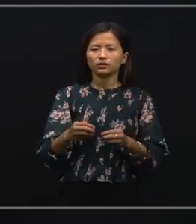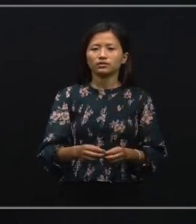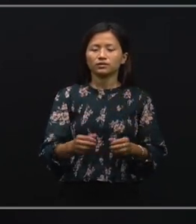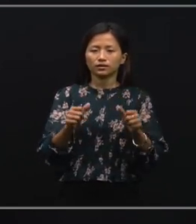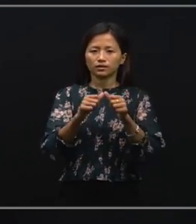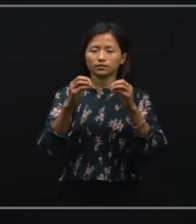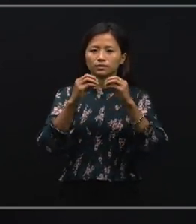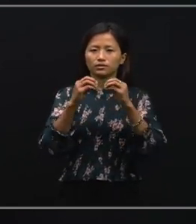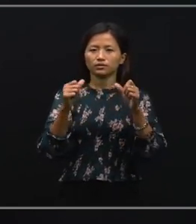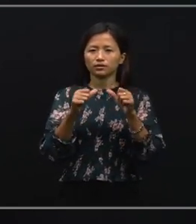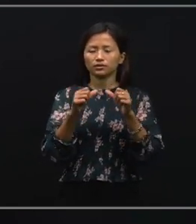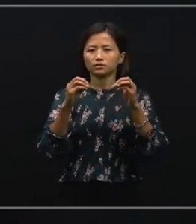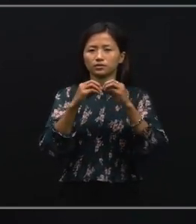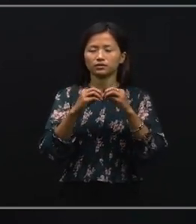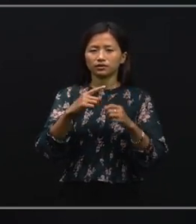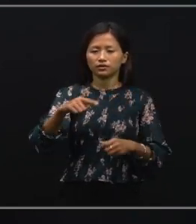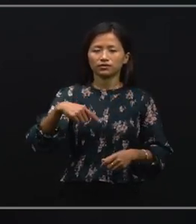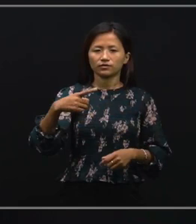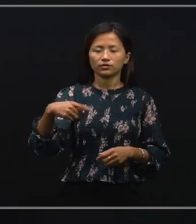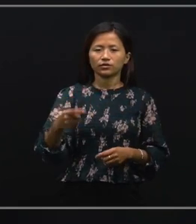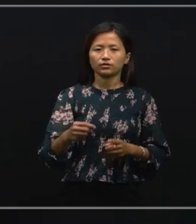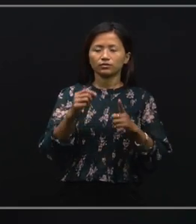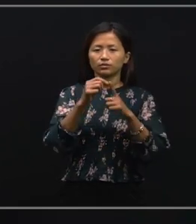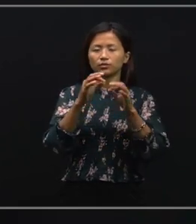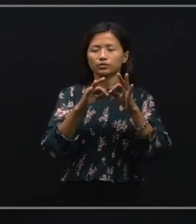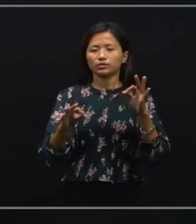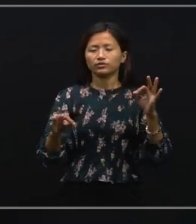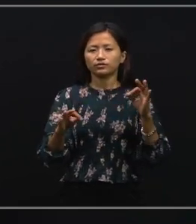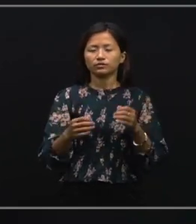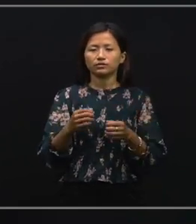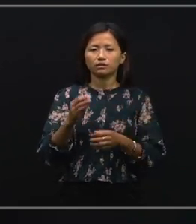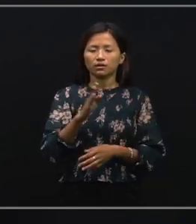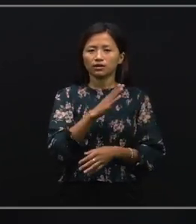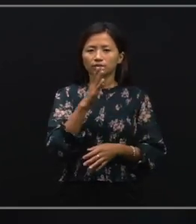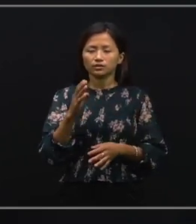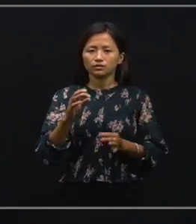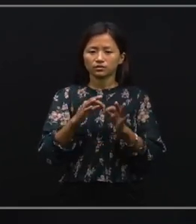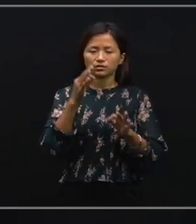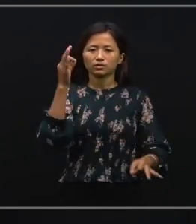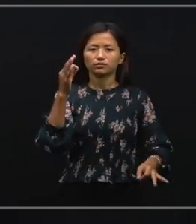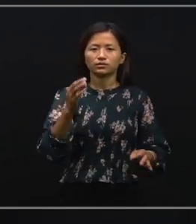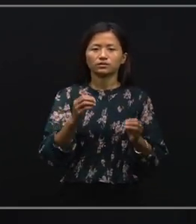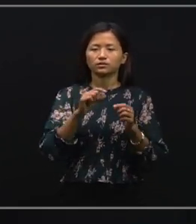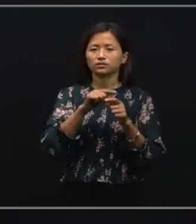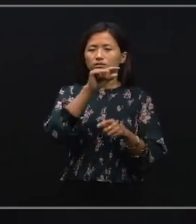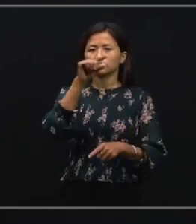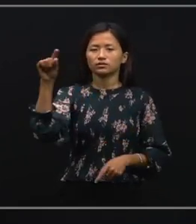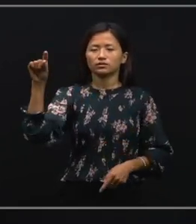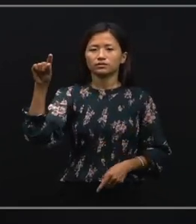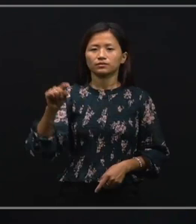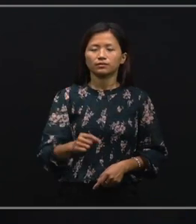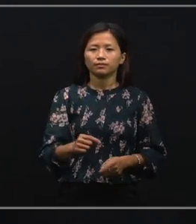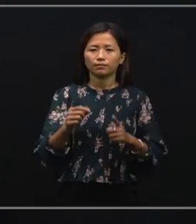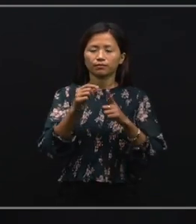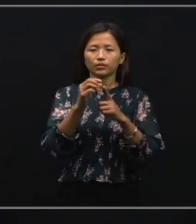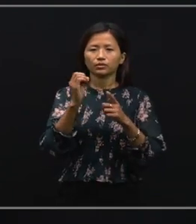A, B, A, B. Every poem has its own rhyming scheme, and this is what describes a poet.